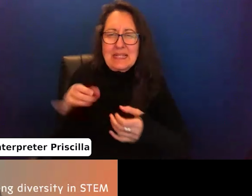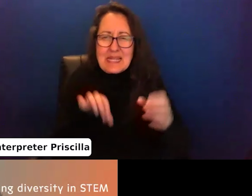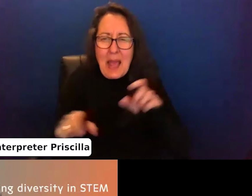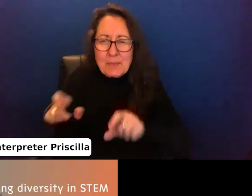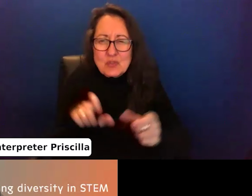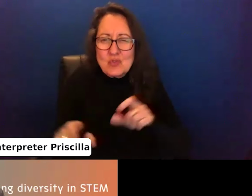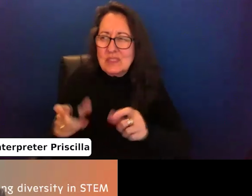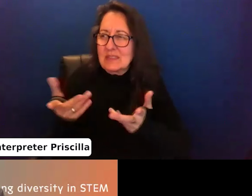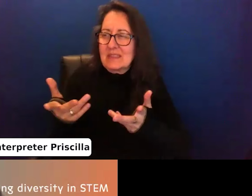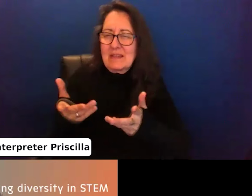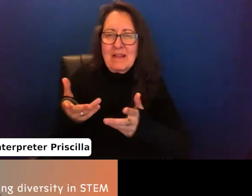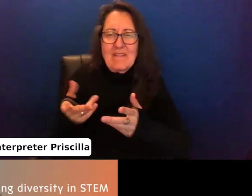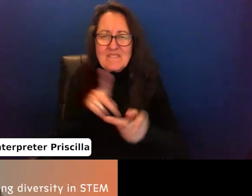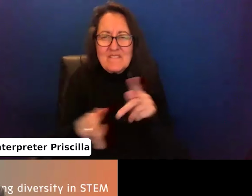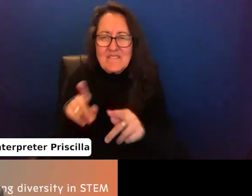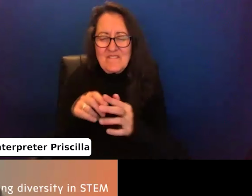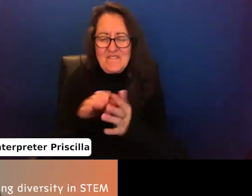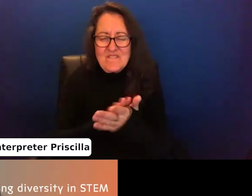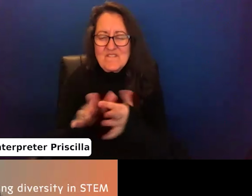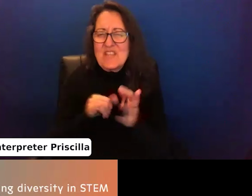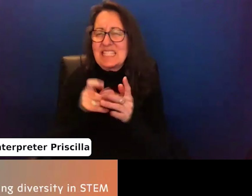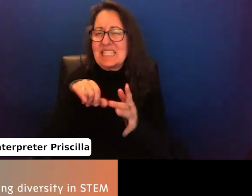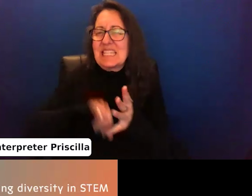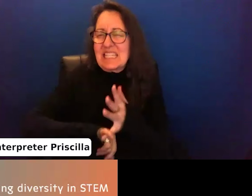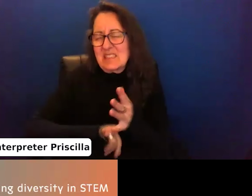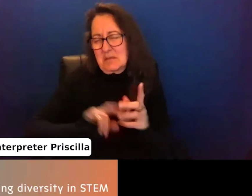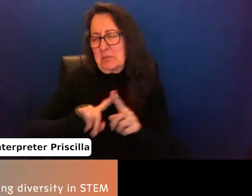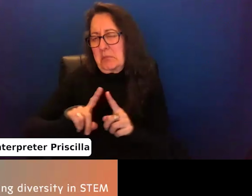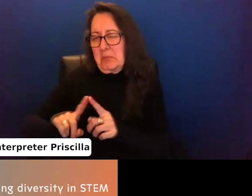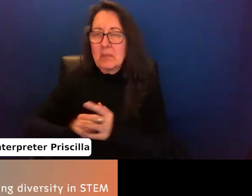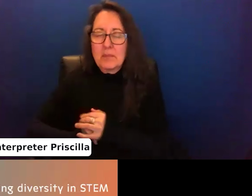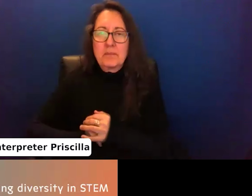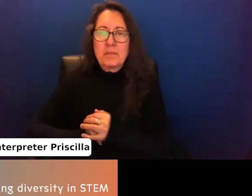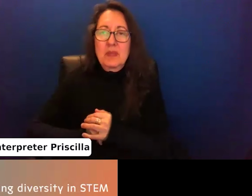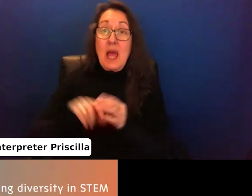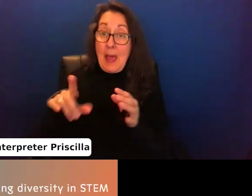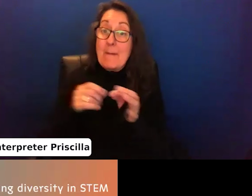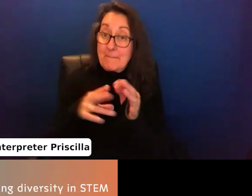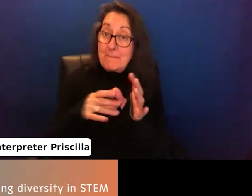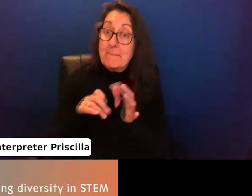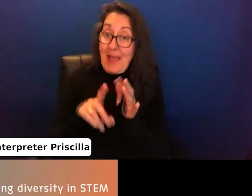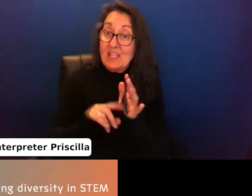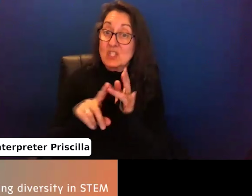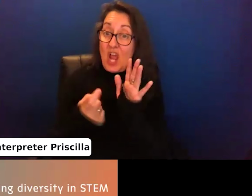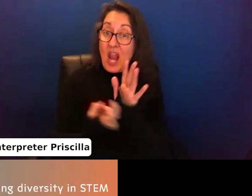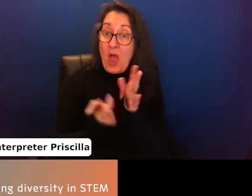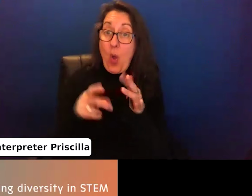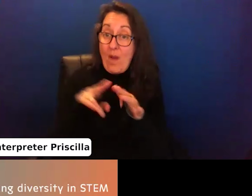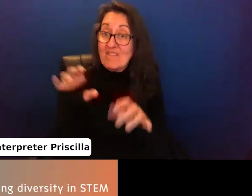So that will be part of it. But a Bachelor of Science is eligible.